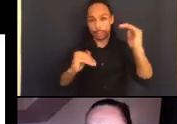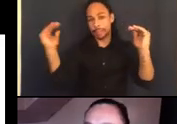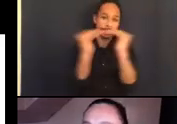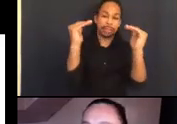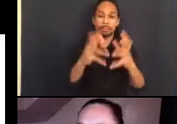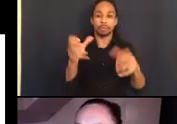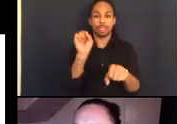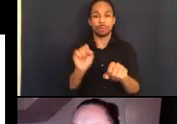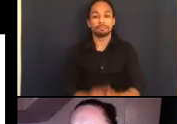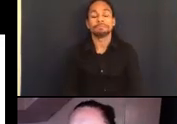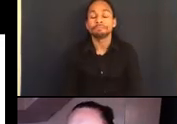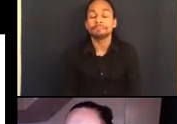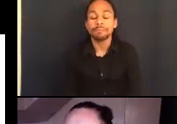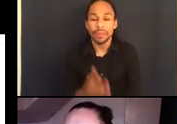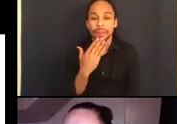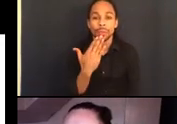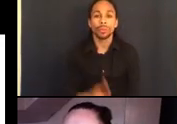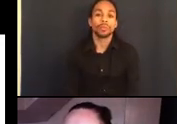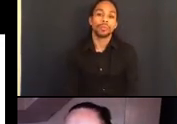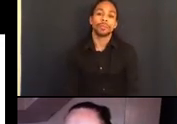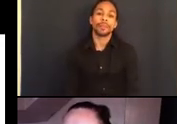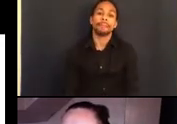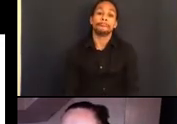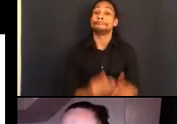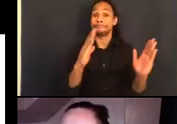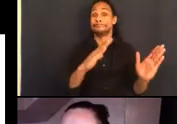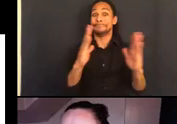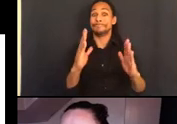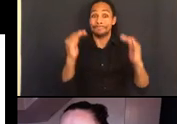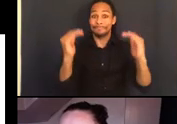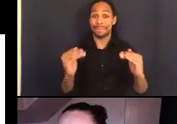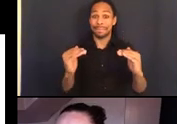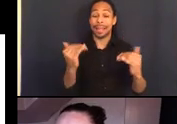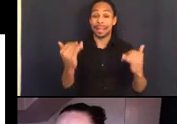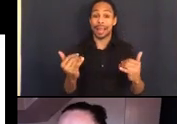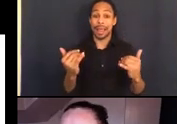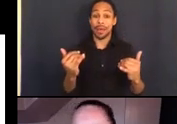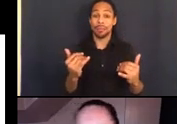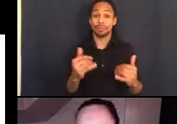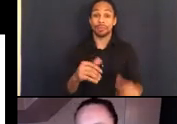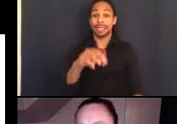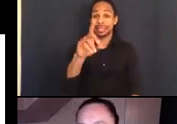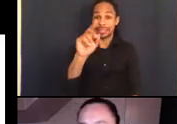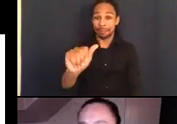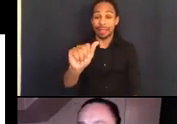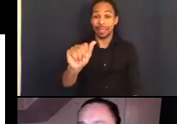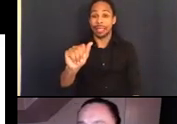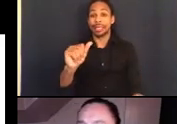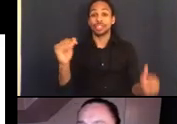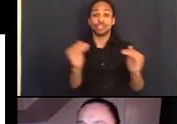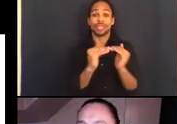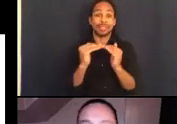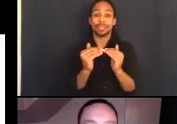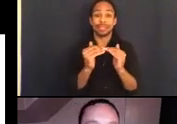Thank you so much. And so now we're going to switch to disability justice. First speaker,